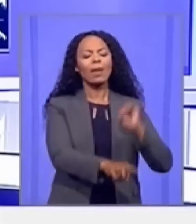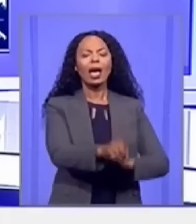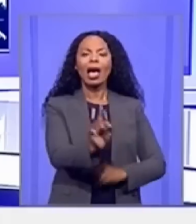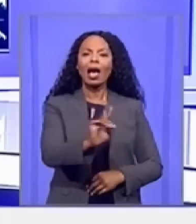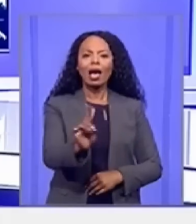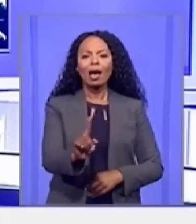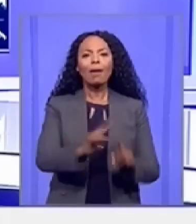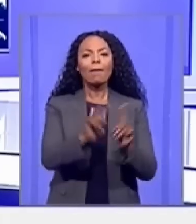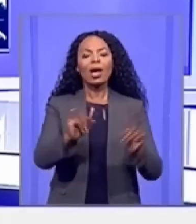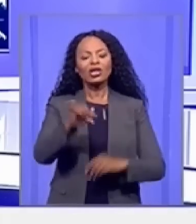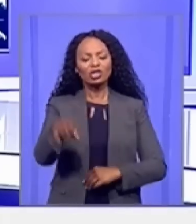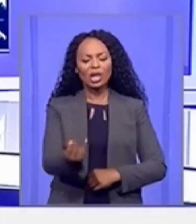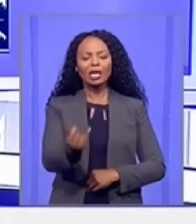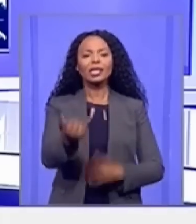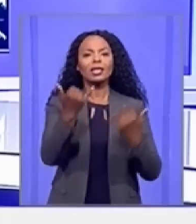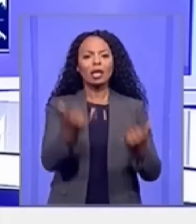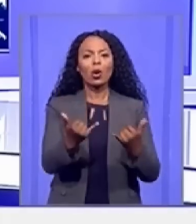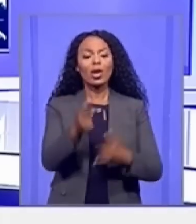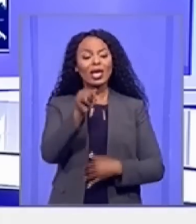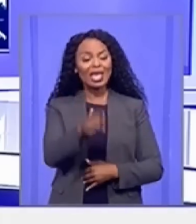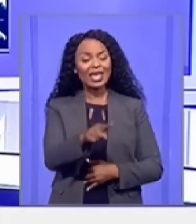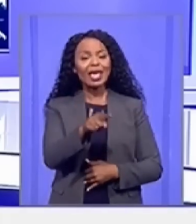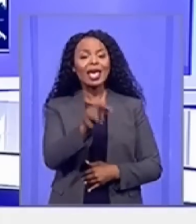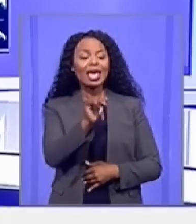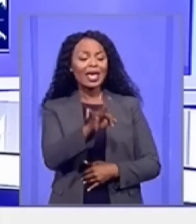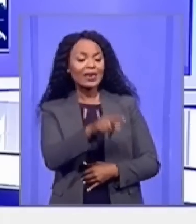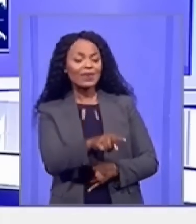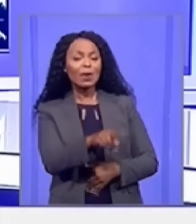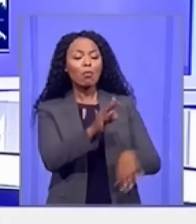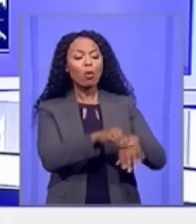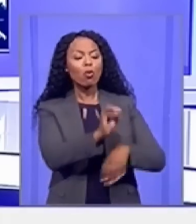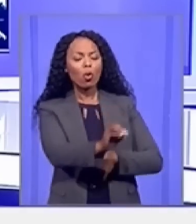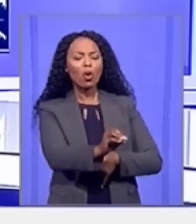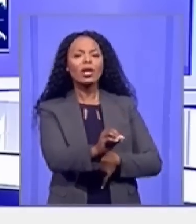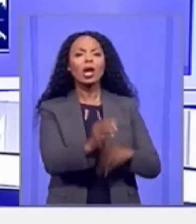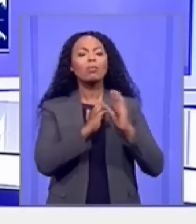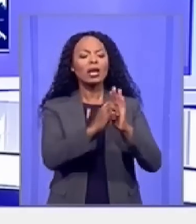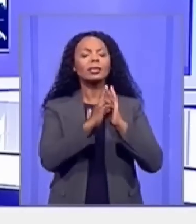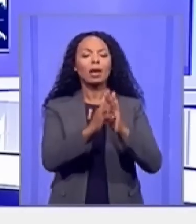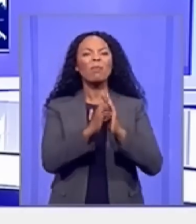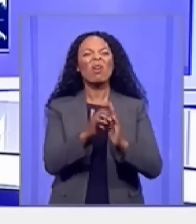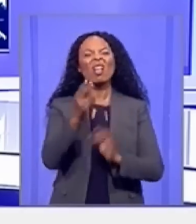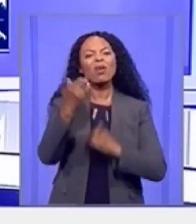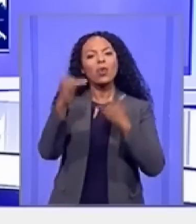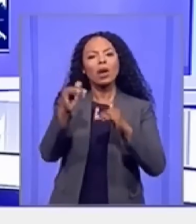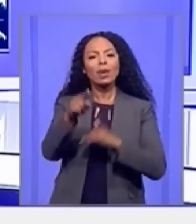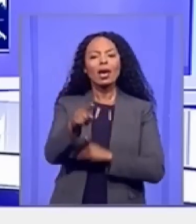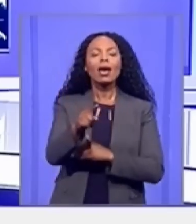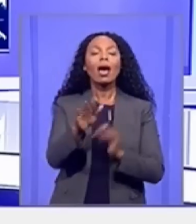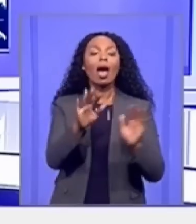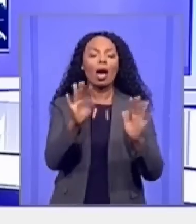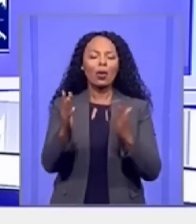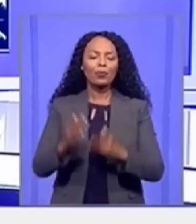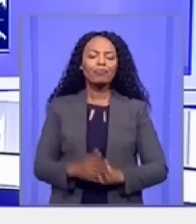ke taba ya hore ha eba bothata bo le teng ke tla mohlala o mokgutlo wa hore